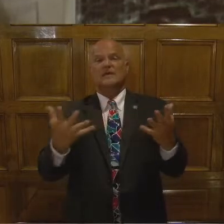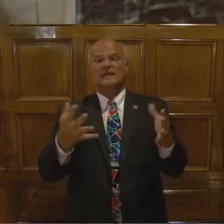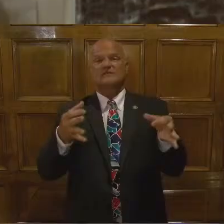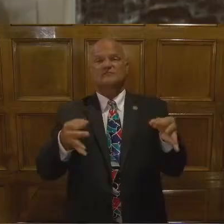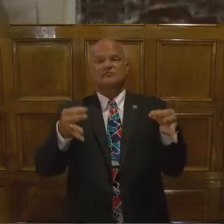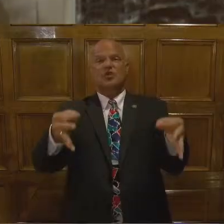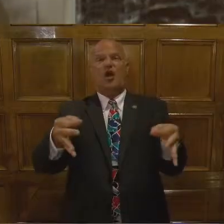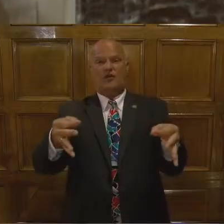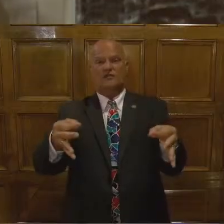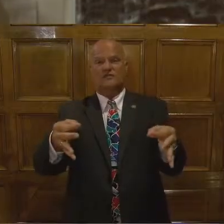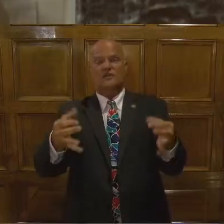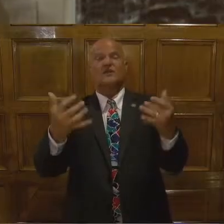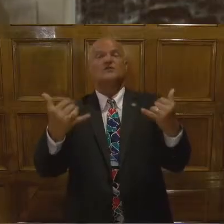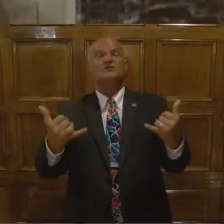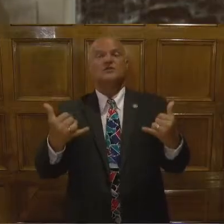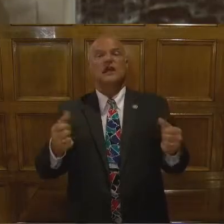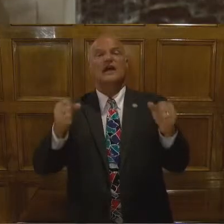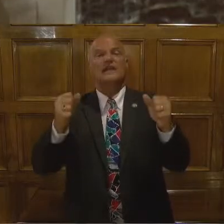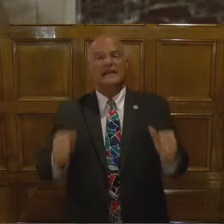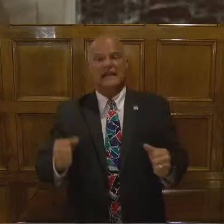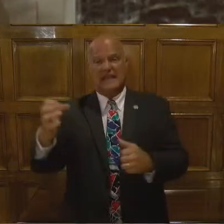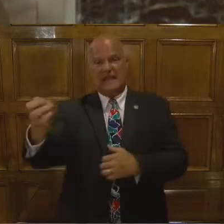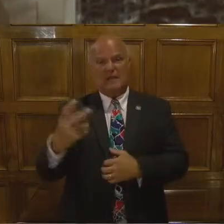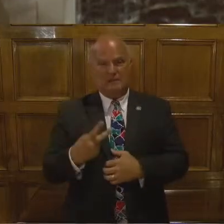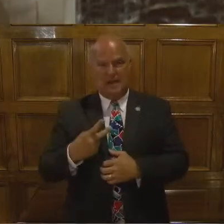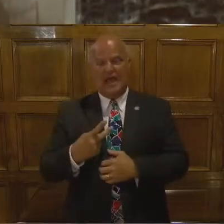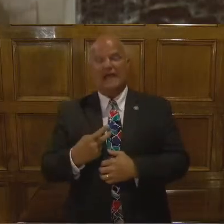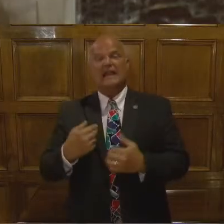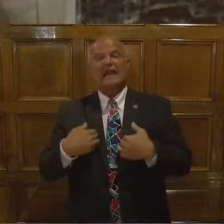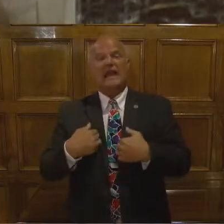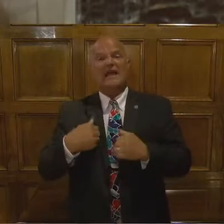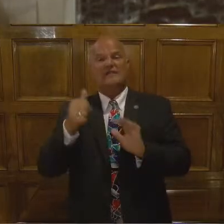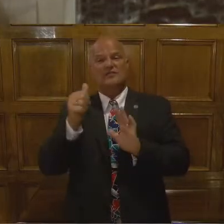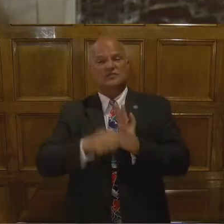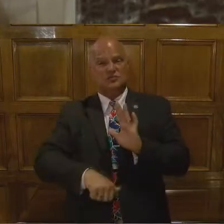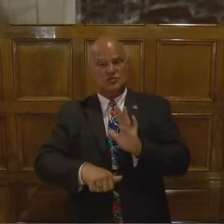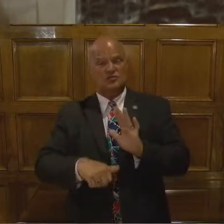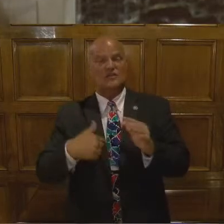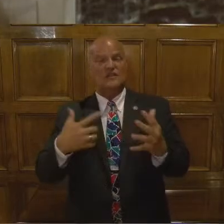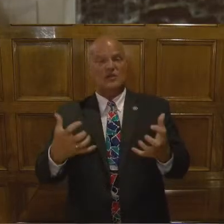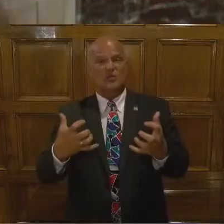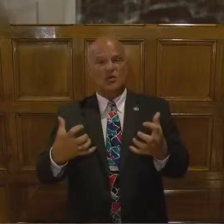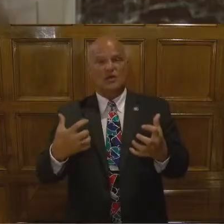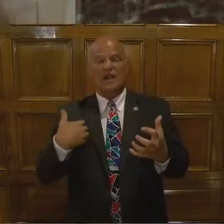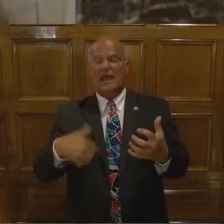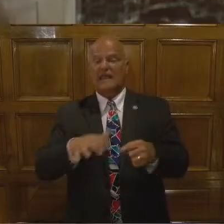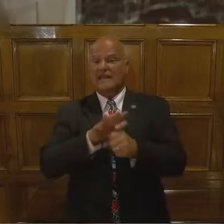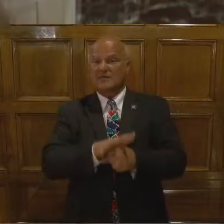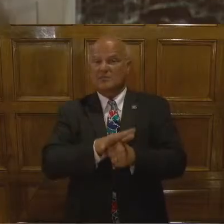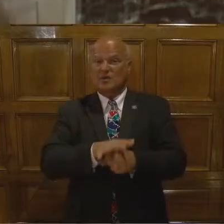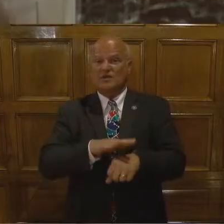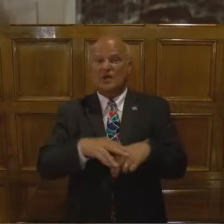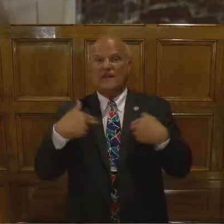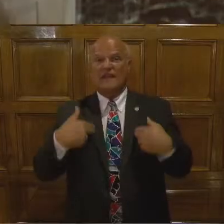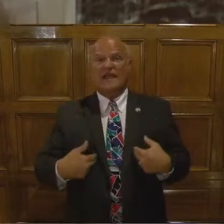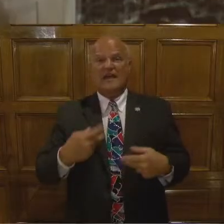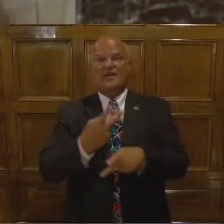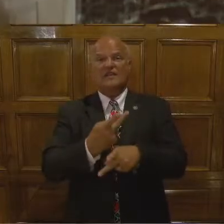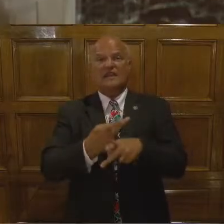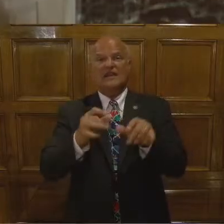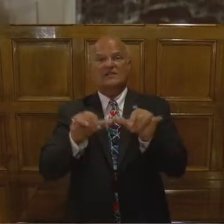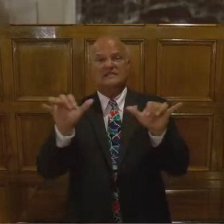put off, and so now they're coming back, and that's has been as much of the pressure on our healthcare